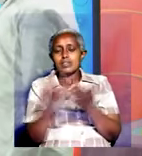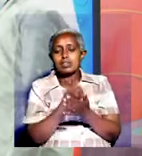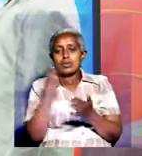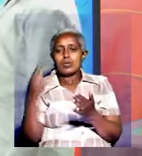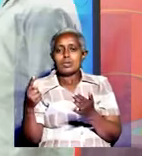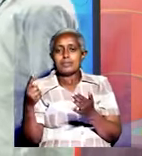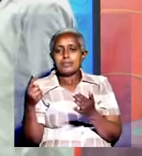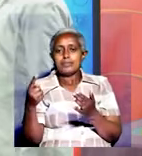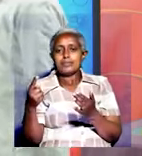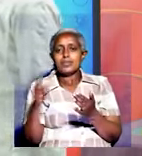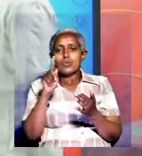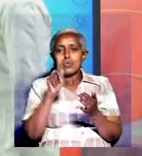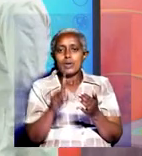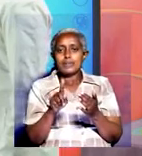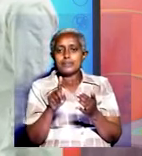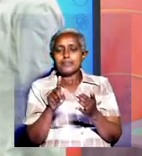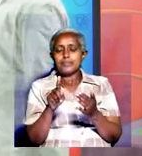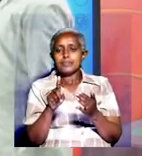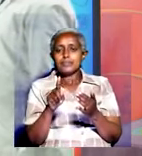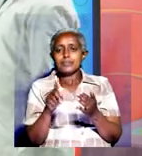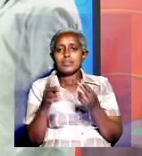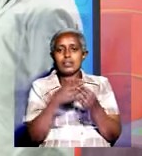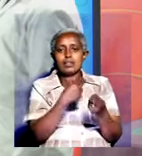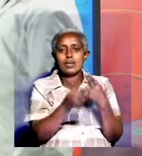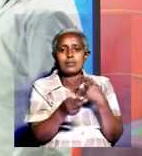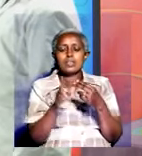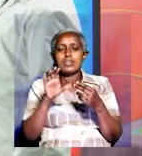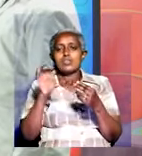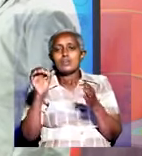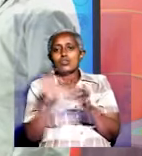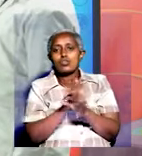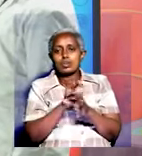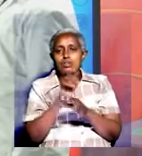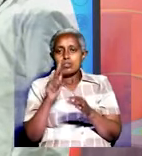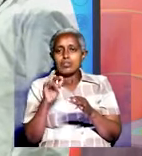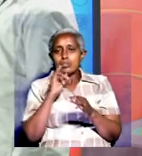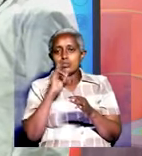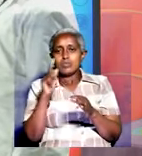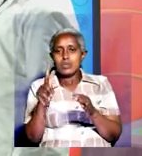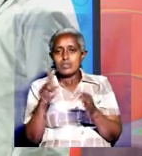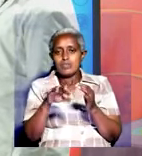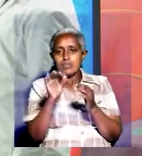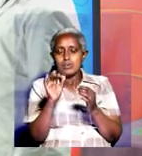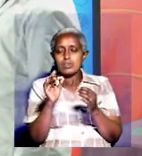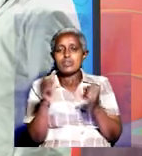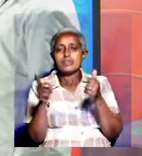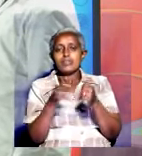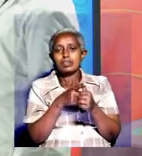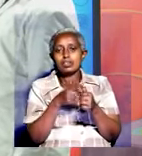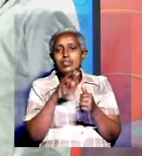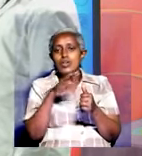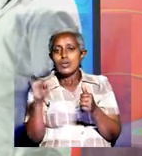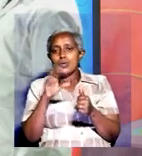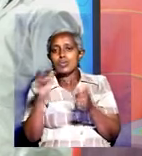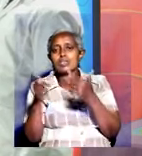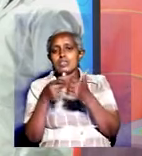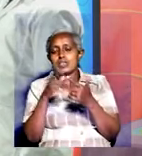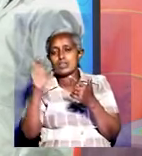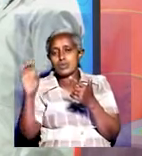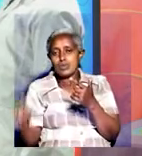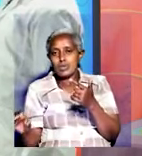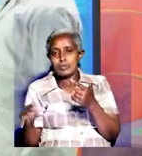1. 1 times the cofactor of 1, 1 is found in first row and second